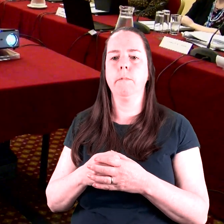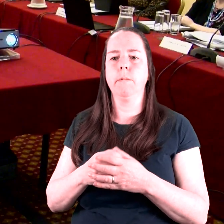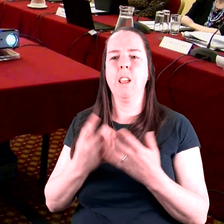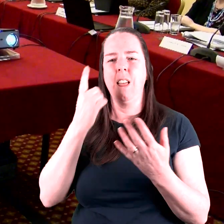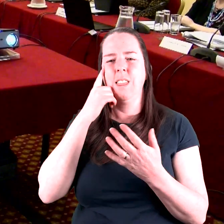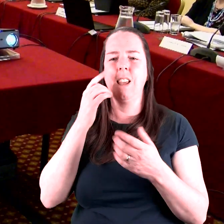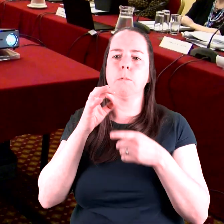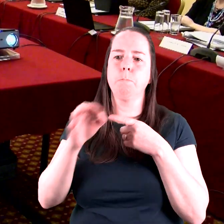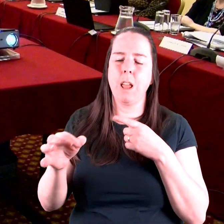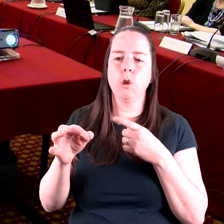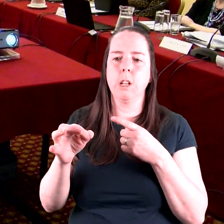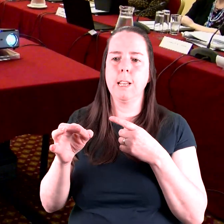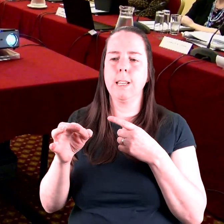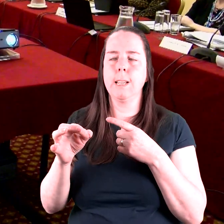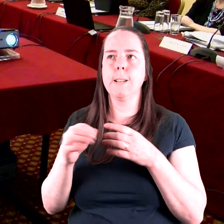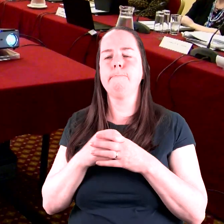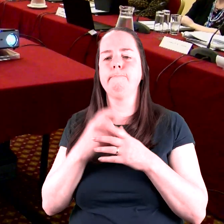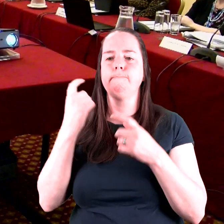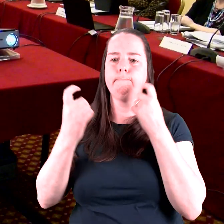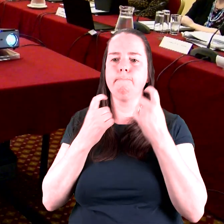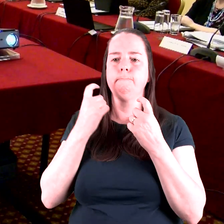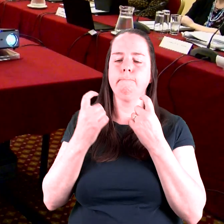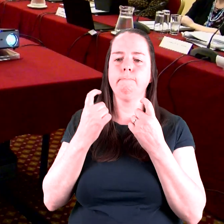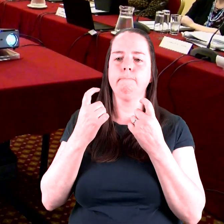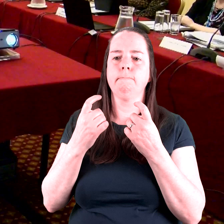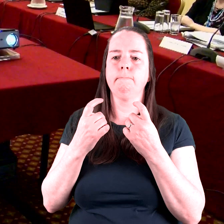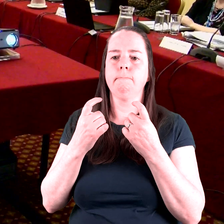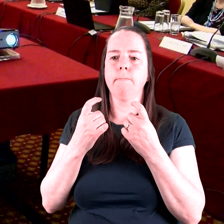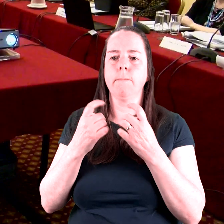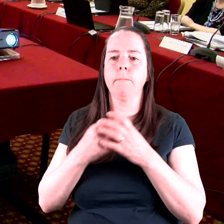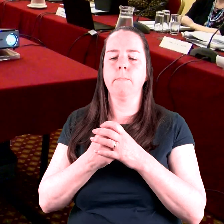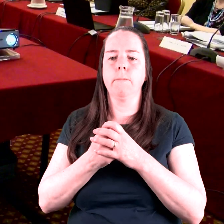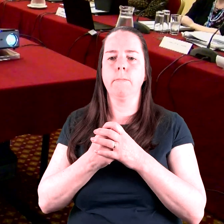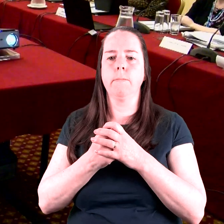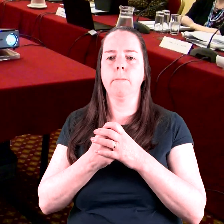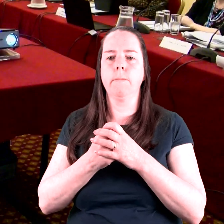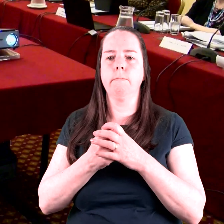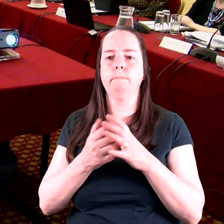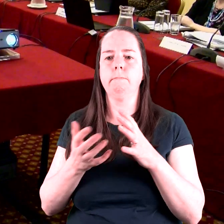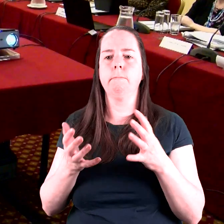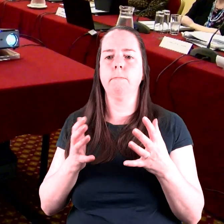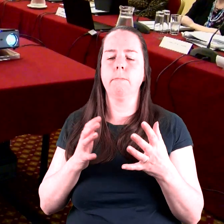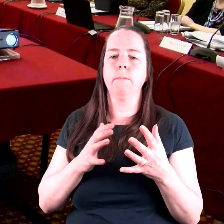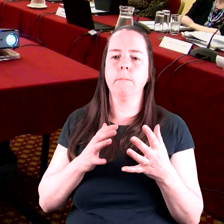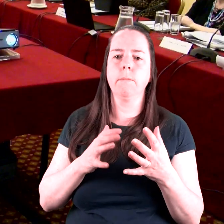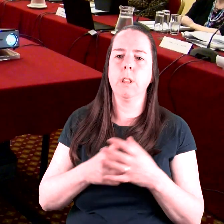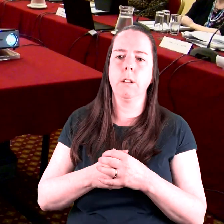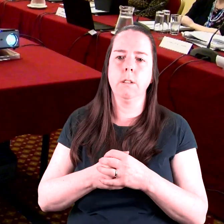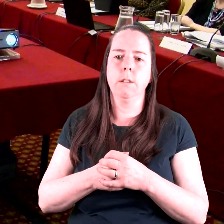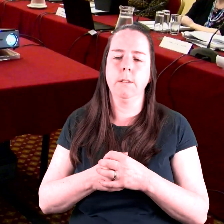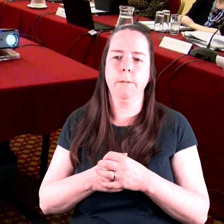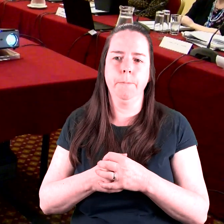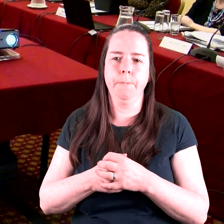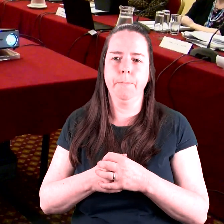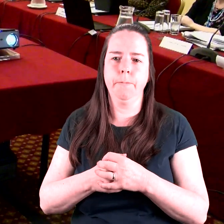think, especially when it comes to some of the